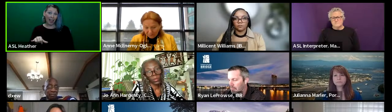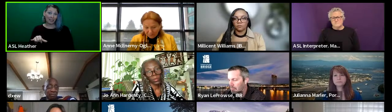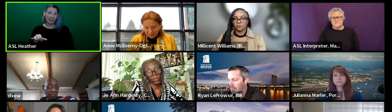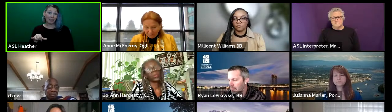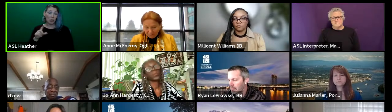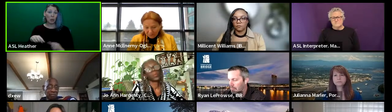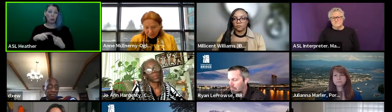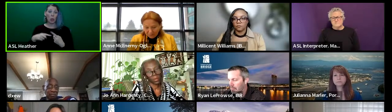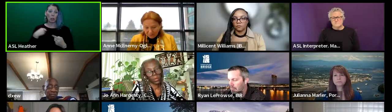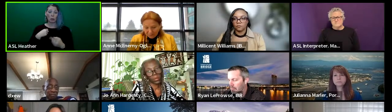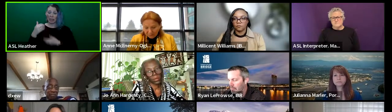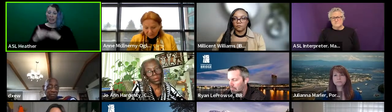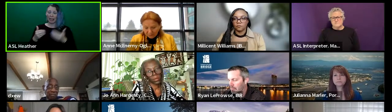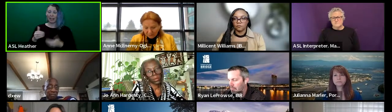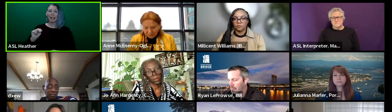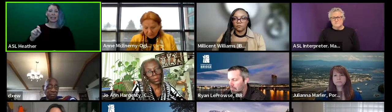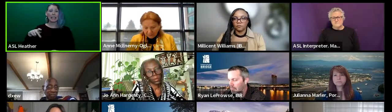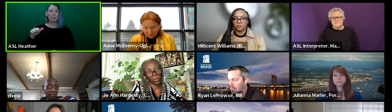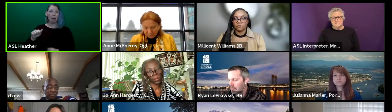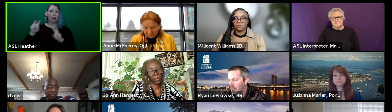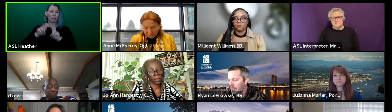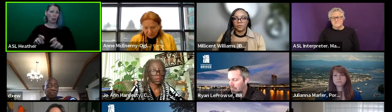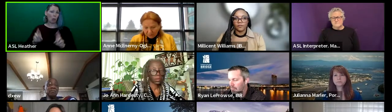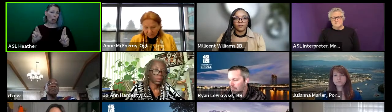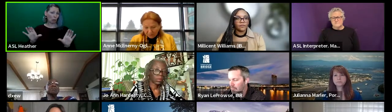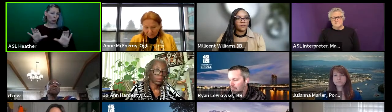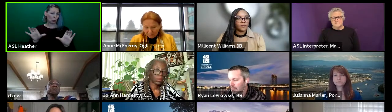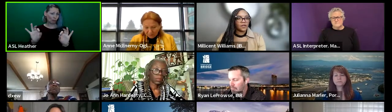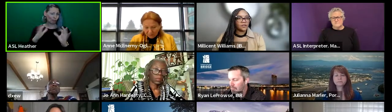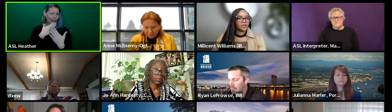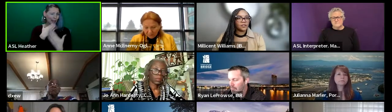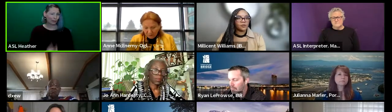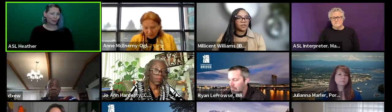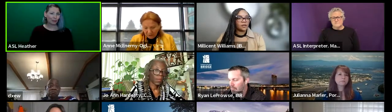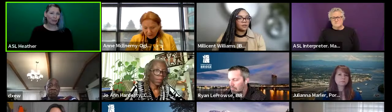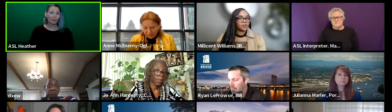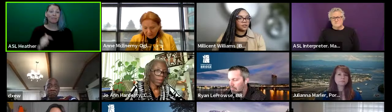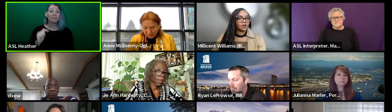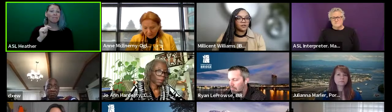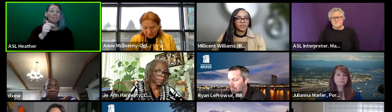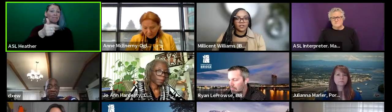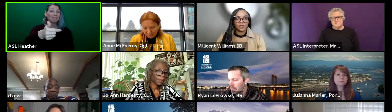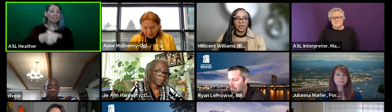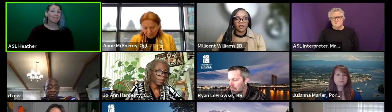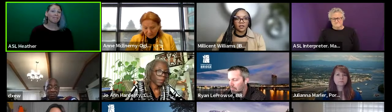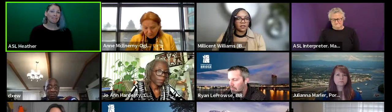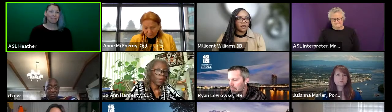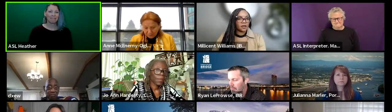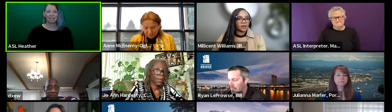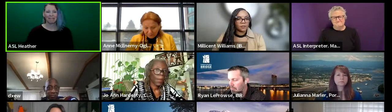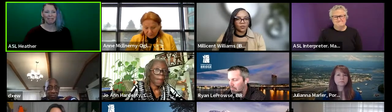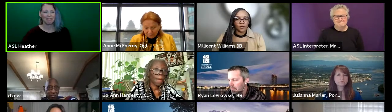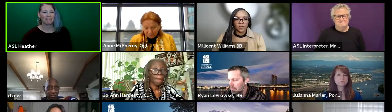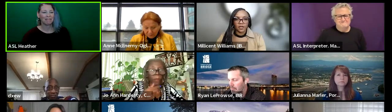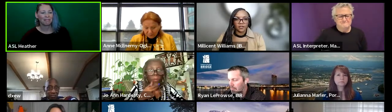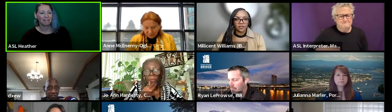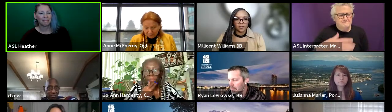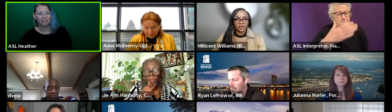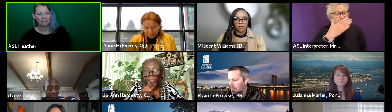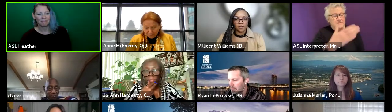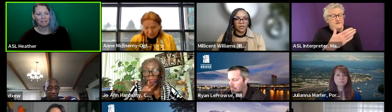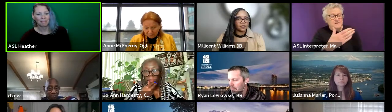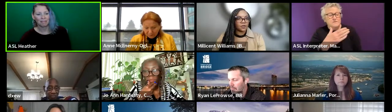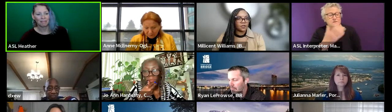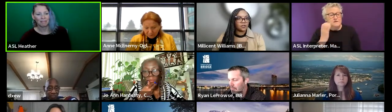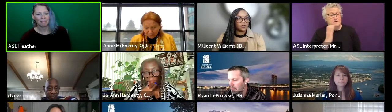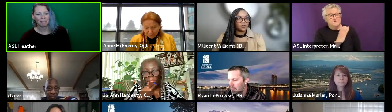into the NEPA analysis, and I hope we do. Thanks. Thank you, Secretary Millar. Commissioner Hardesty, and I am going to ask that